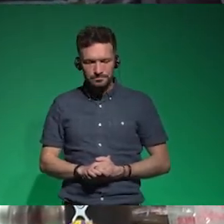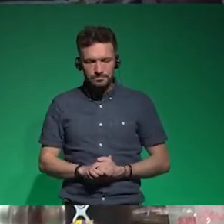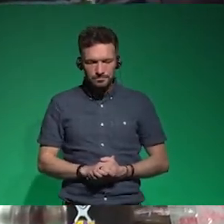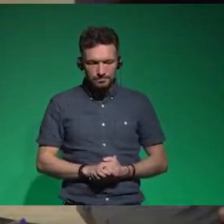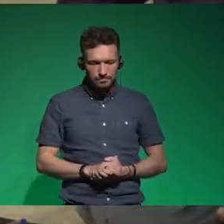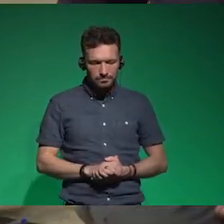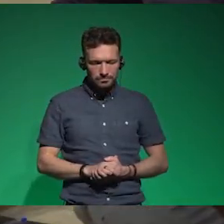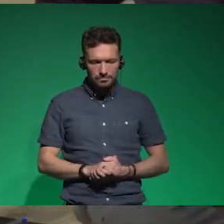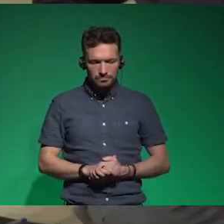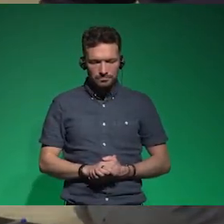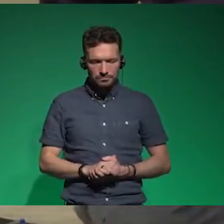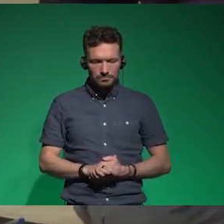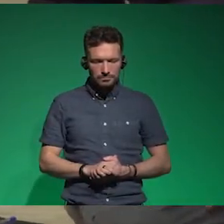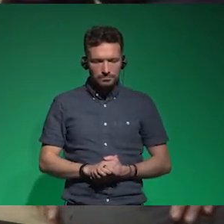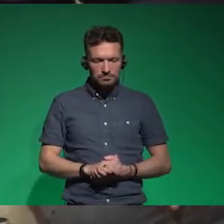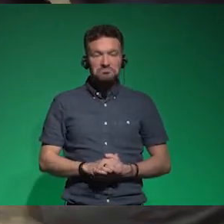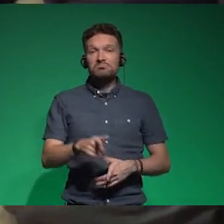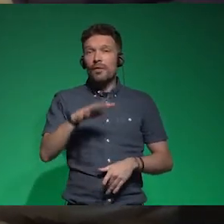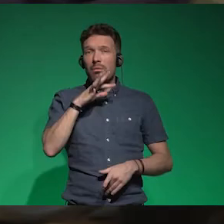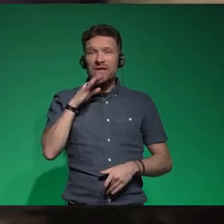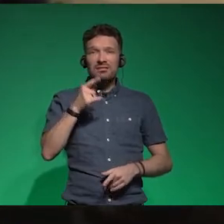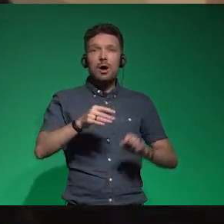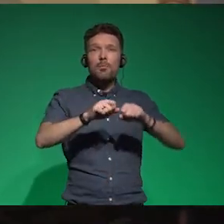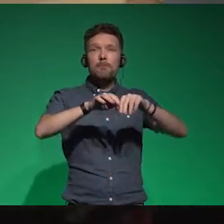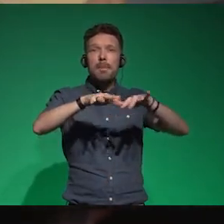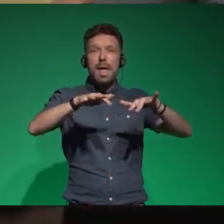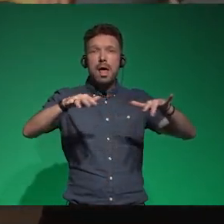Time flies. Yeah. Time swims also. Time swims.